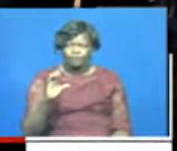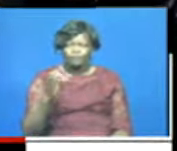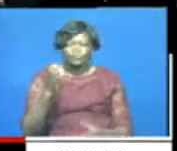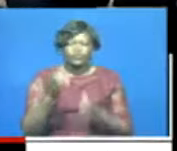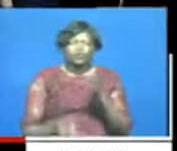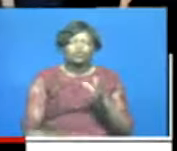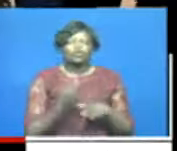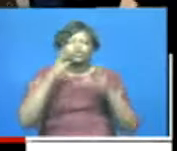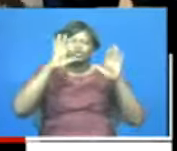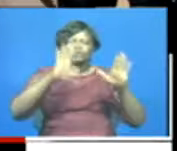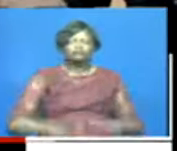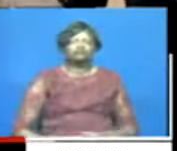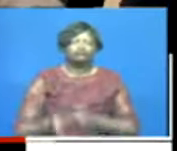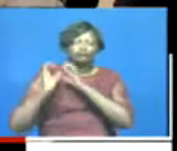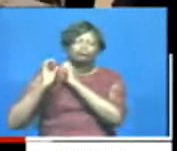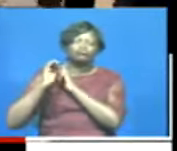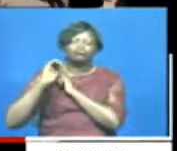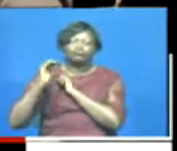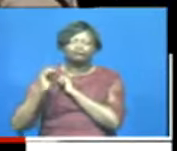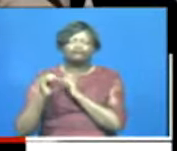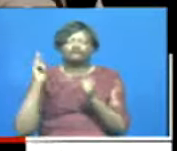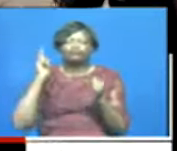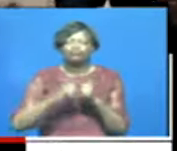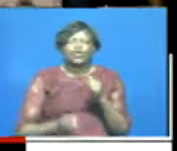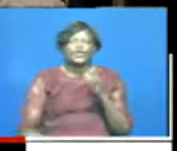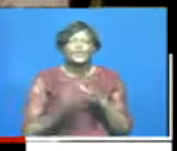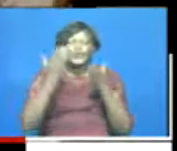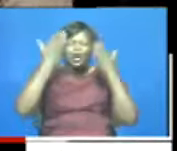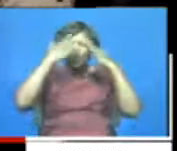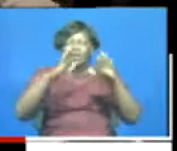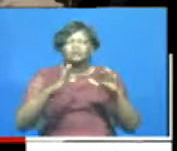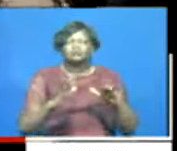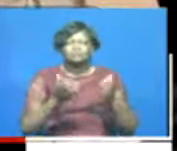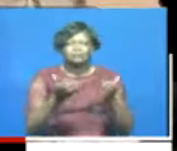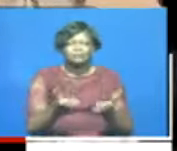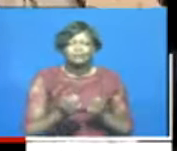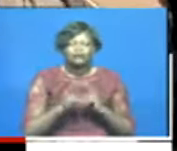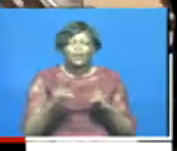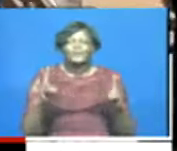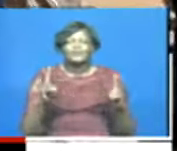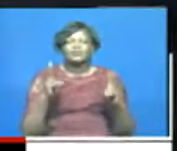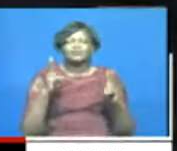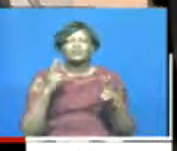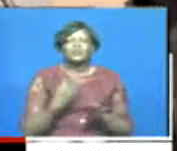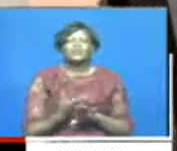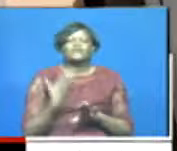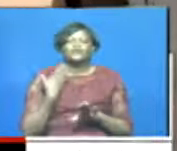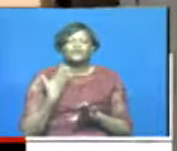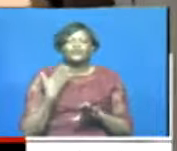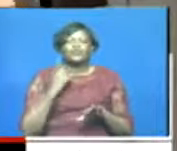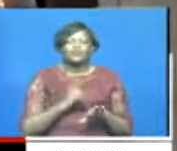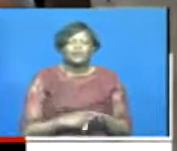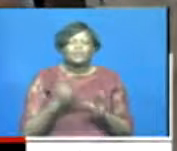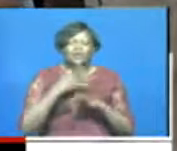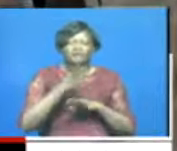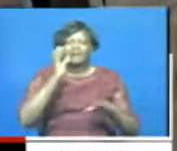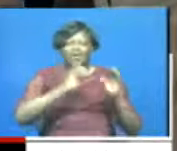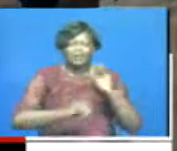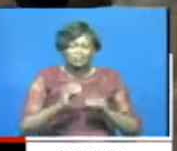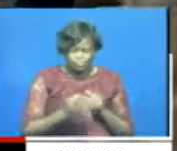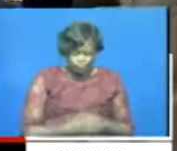campaign in Kilifi County aimed at creating awareness on the need for peace before, during and after elections.